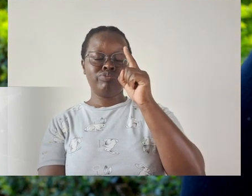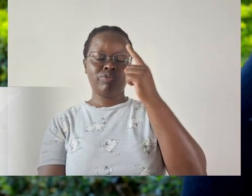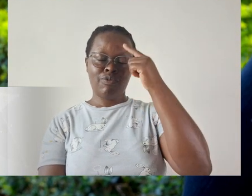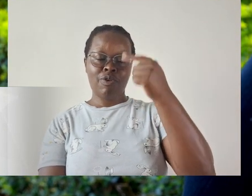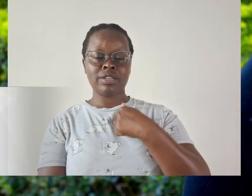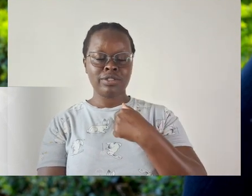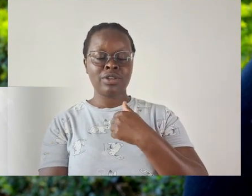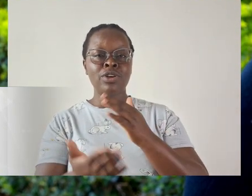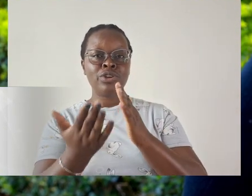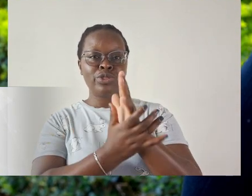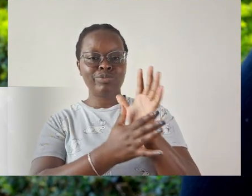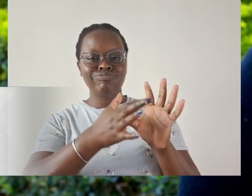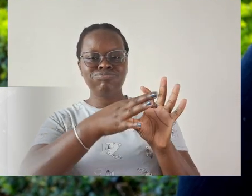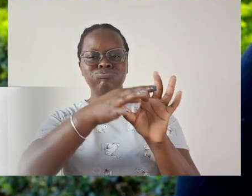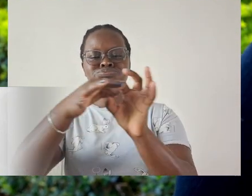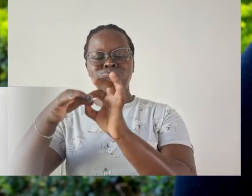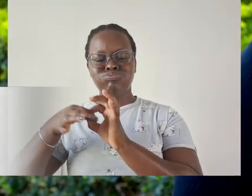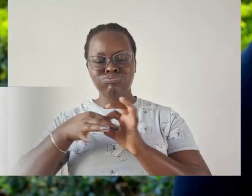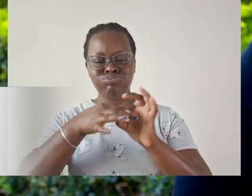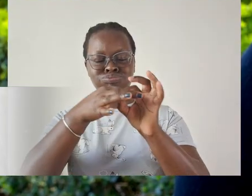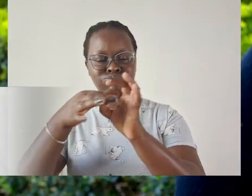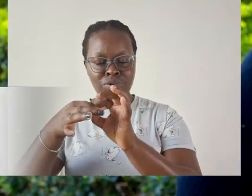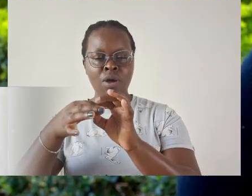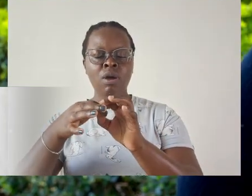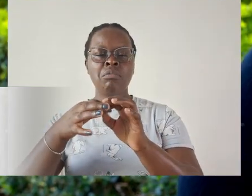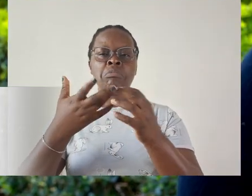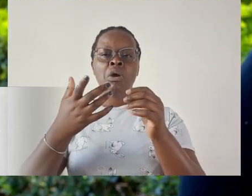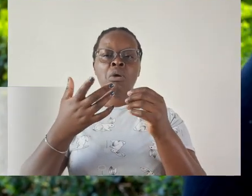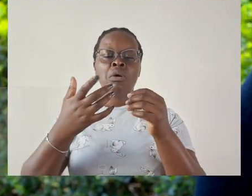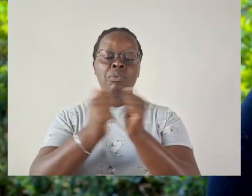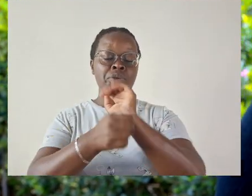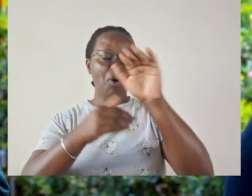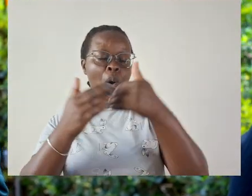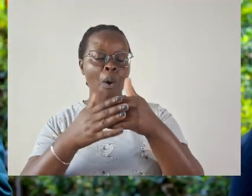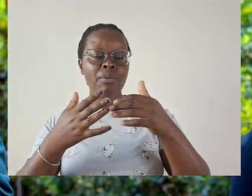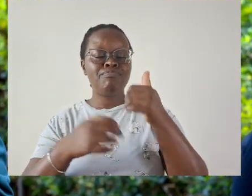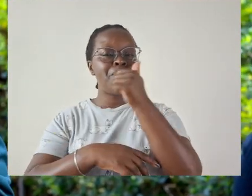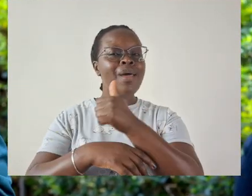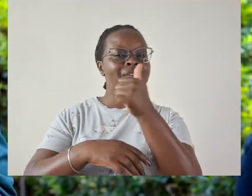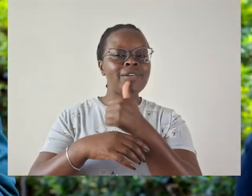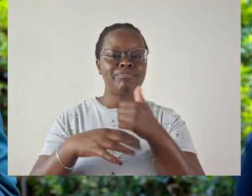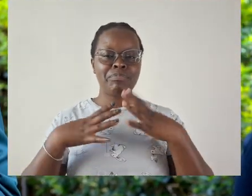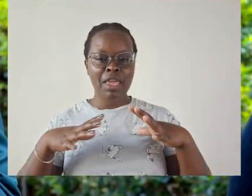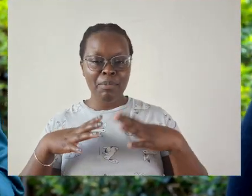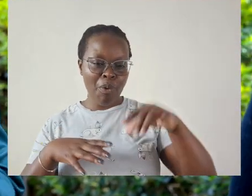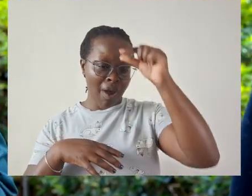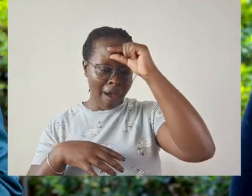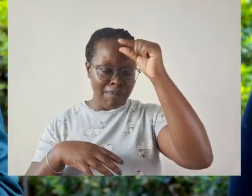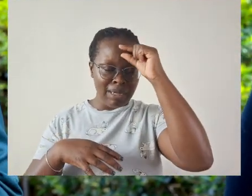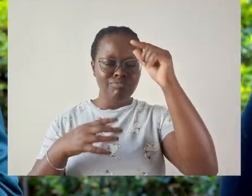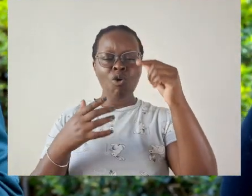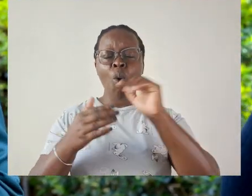through collaboration with key stakeholders, with our partners, with the private sector,